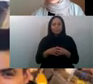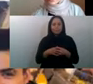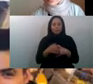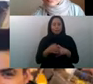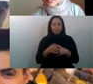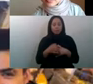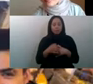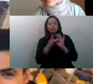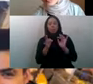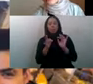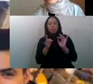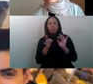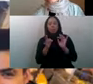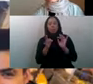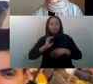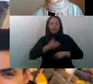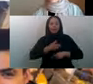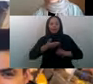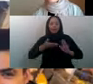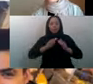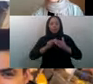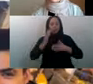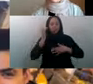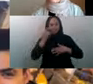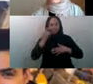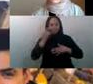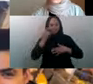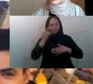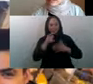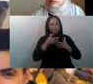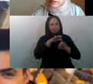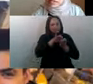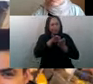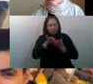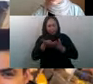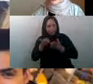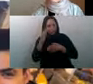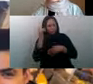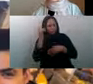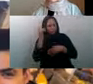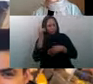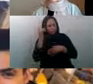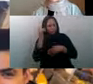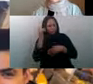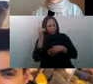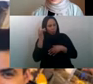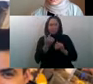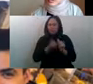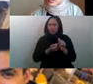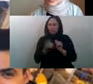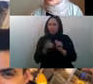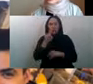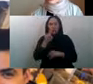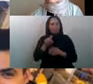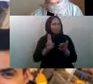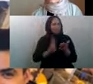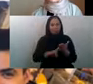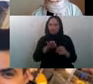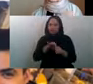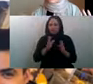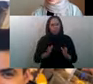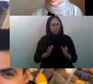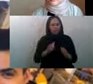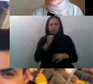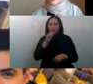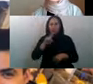from people in our communities and why they want to be counted. This is something for everybody. You don't have to be a registered voter. You don't have to be a